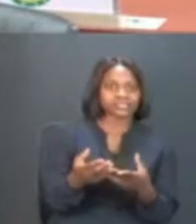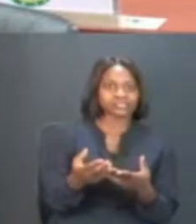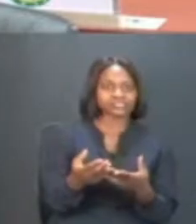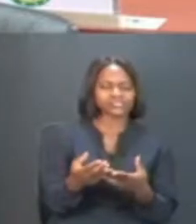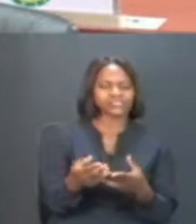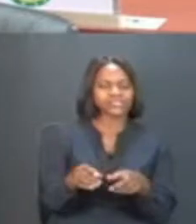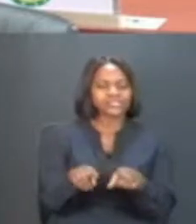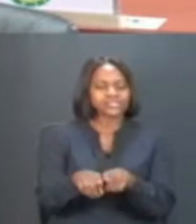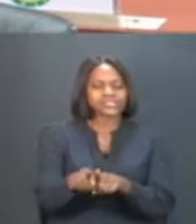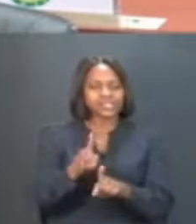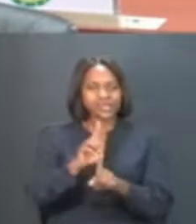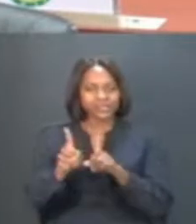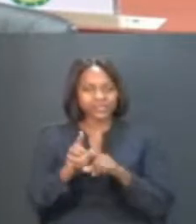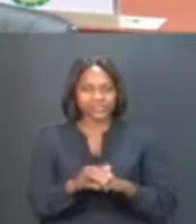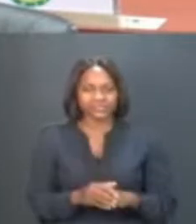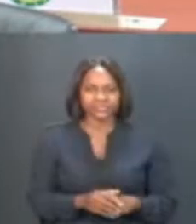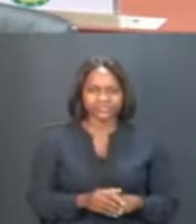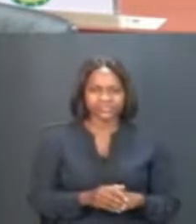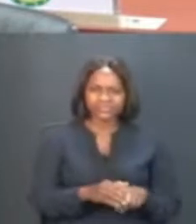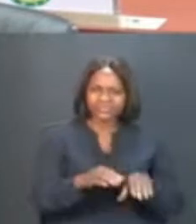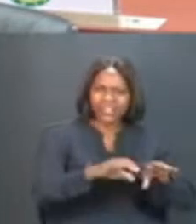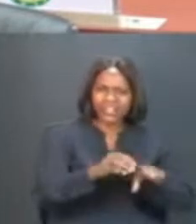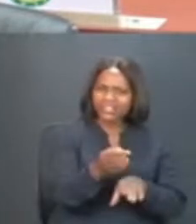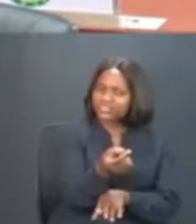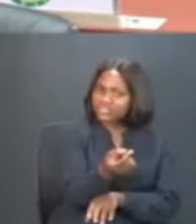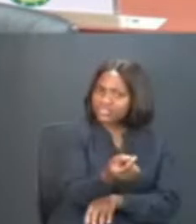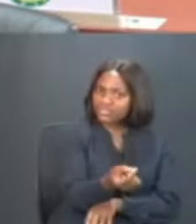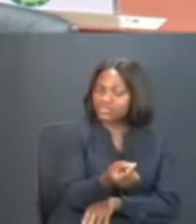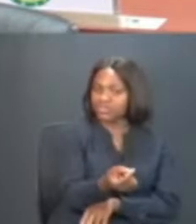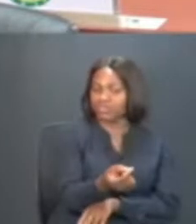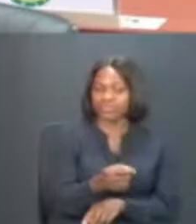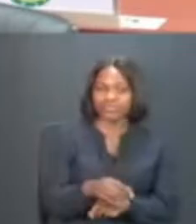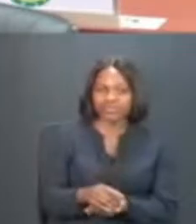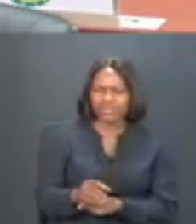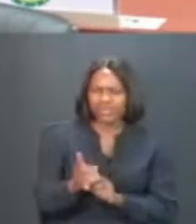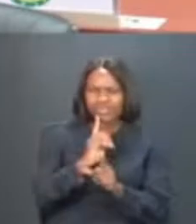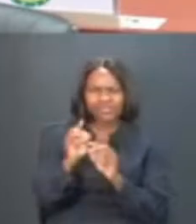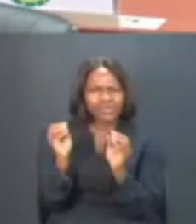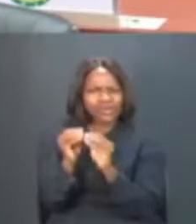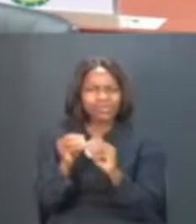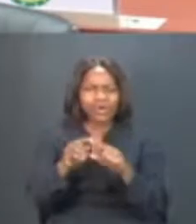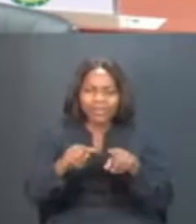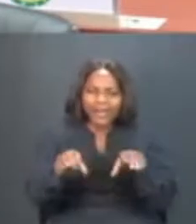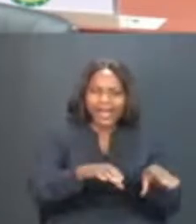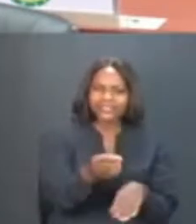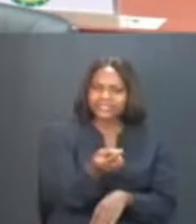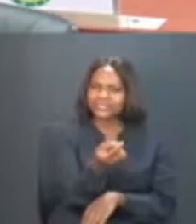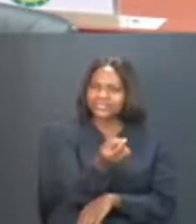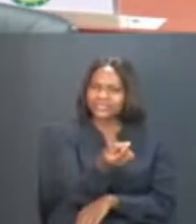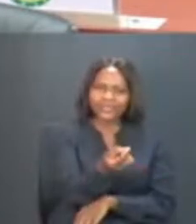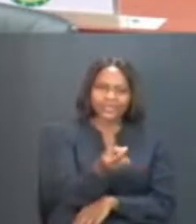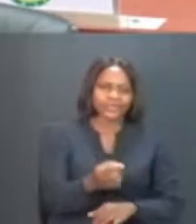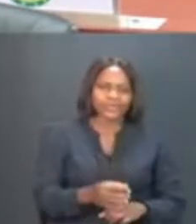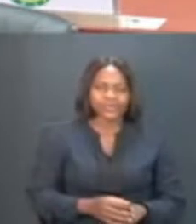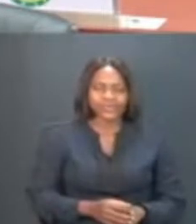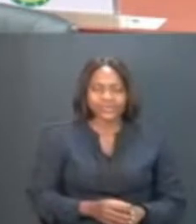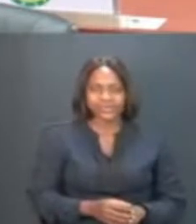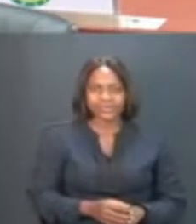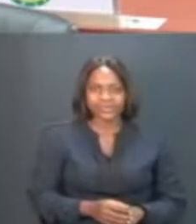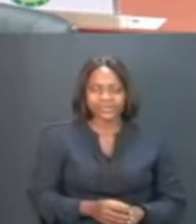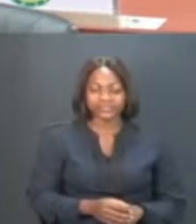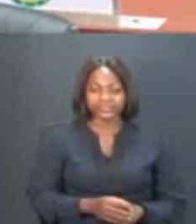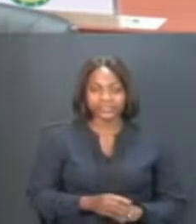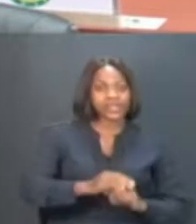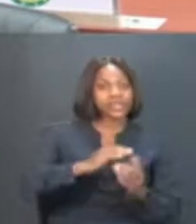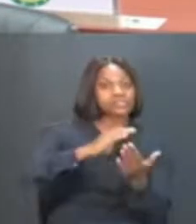The walking is so minimal as compared to the talking. Mr. Speaker, prevention